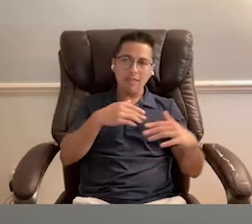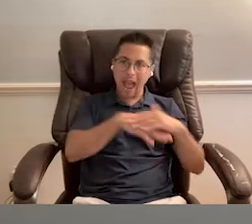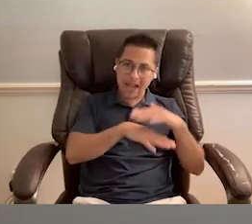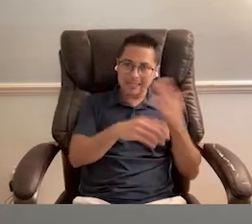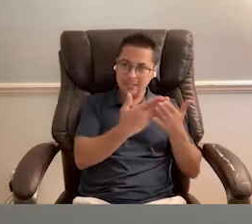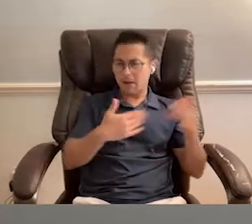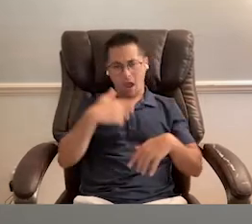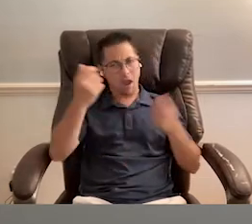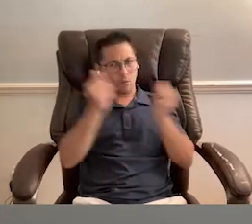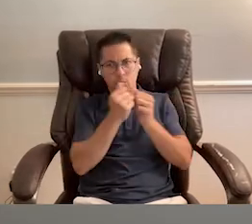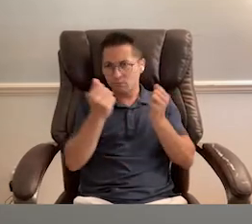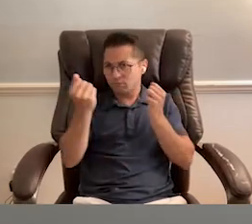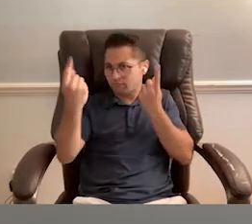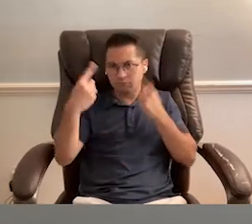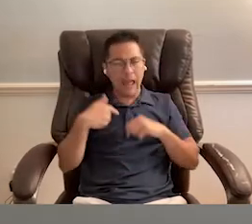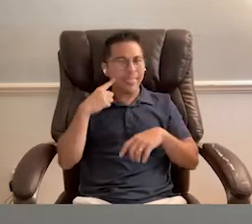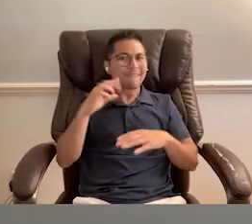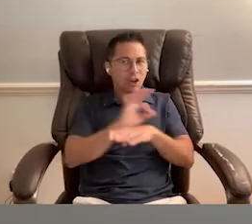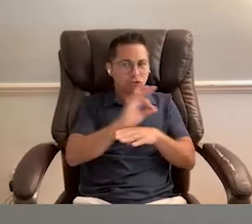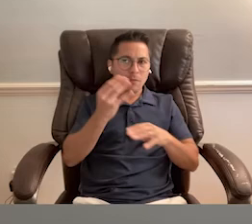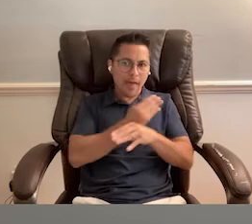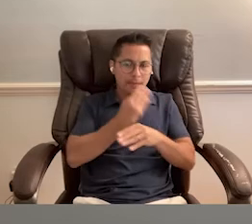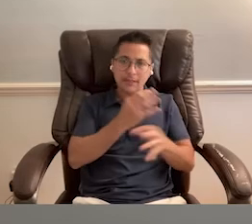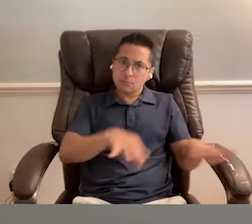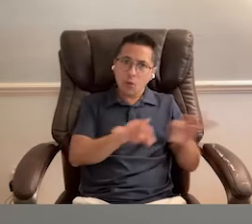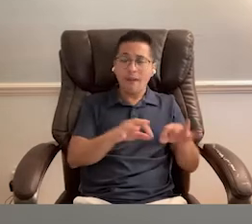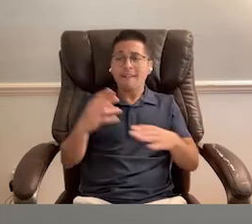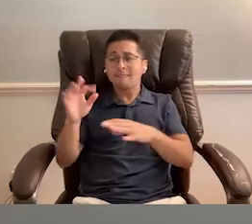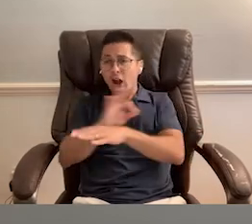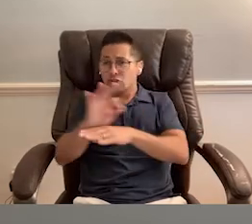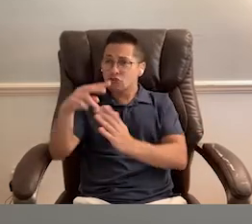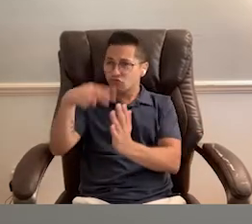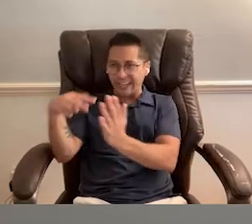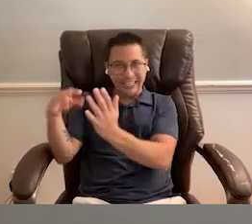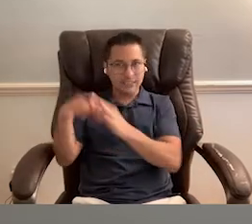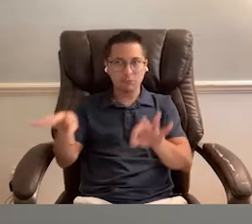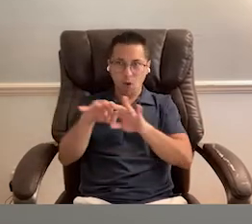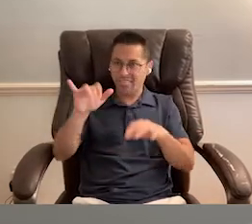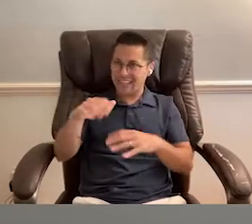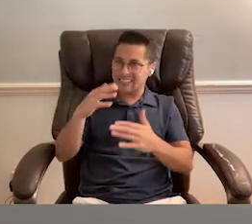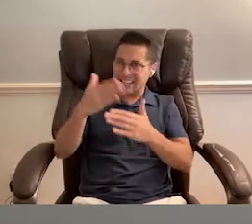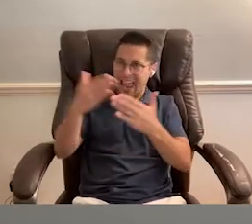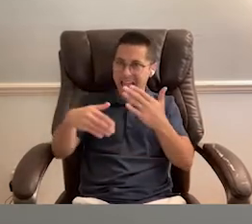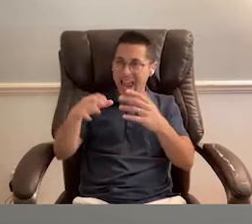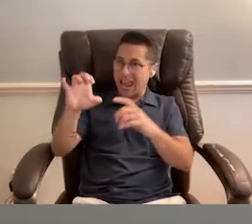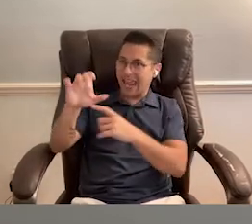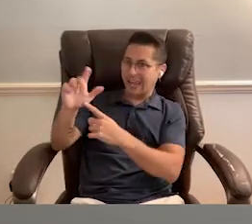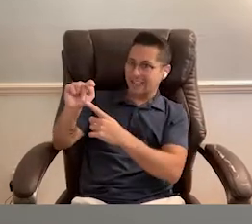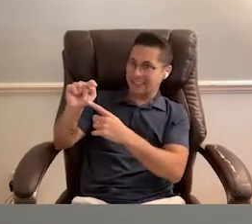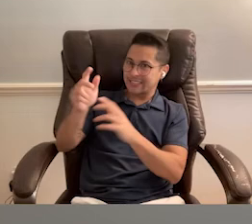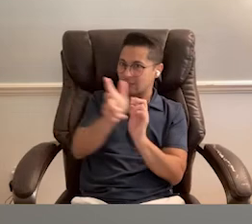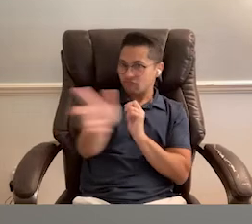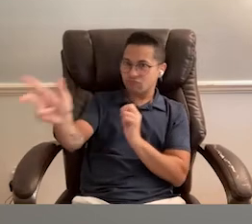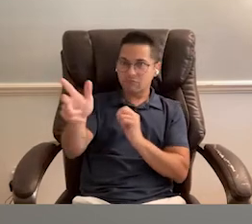things. But I'm with you. I think functional mathematics is so important. Functional reading is so important. knowing that's an exit sign, knowing a stop sign. All